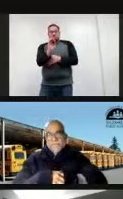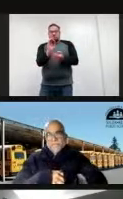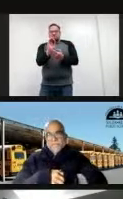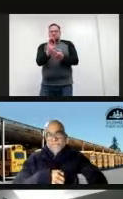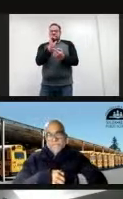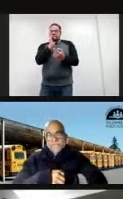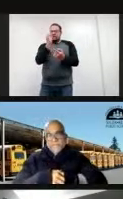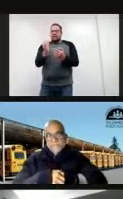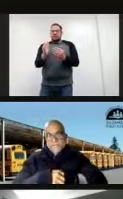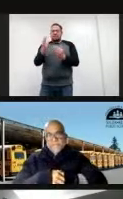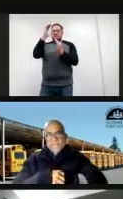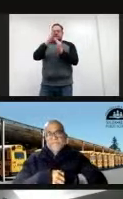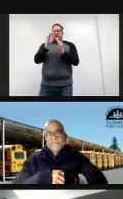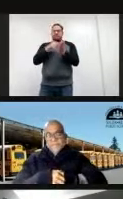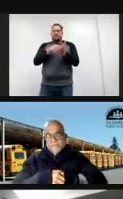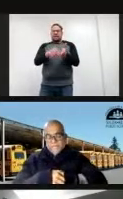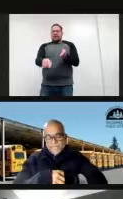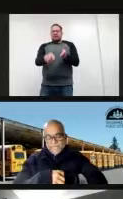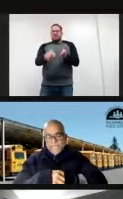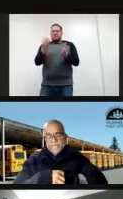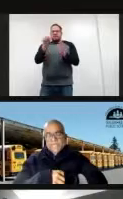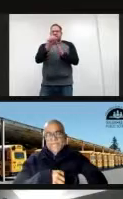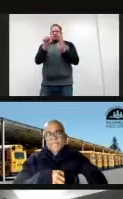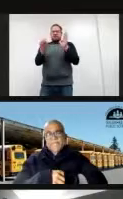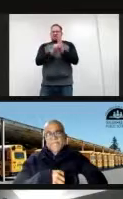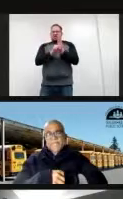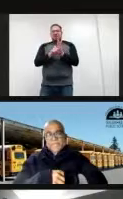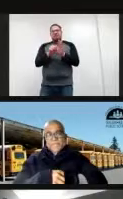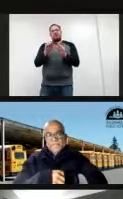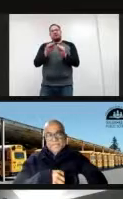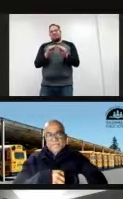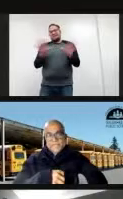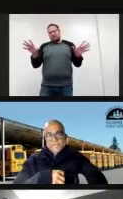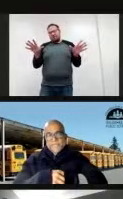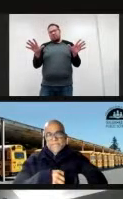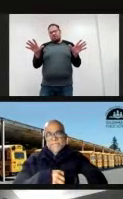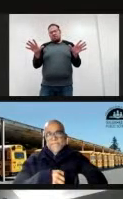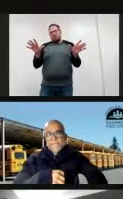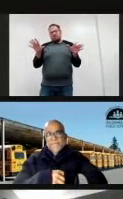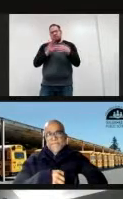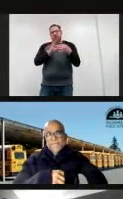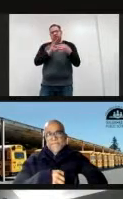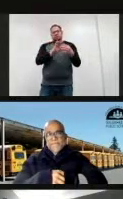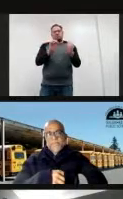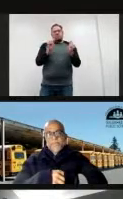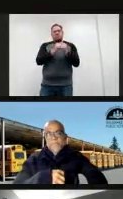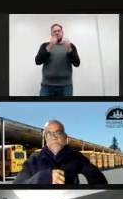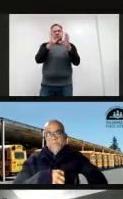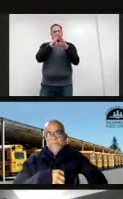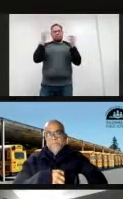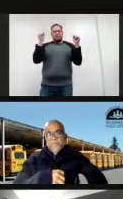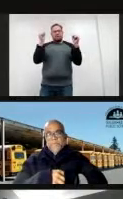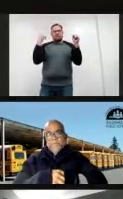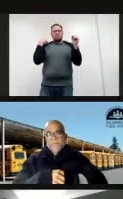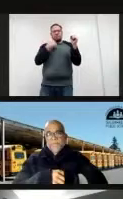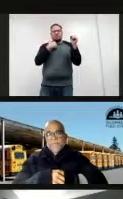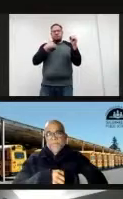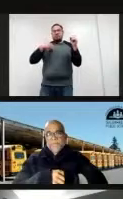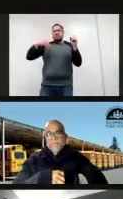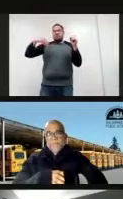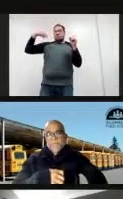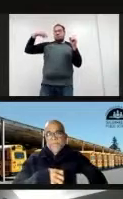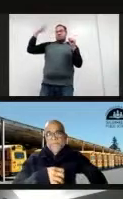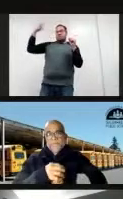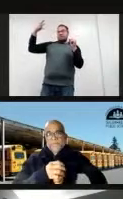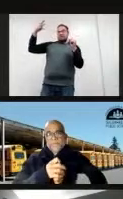a top-paying state in general when it comes to superintendents. And we are, on both sides of us, to the north in Washington, to the south